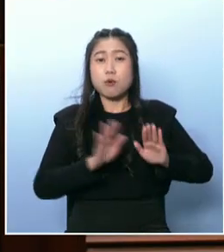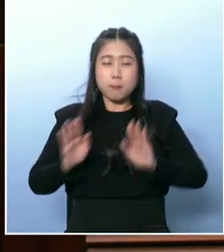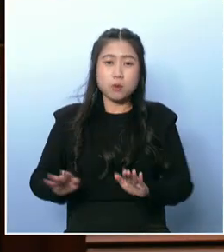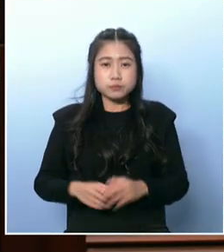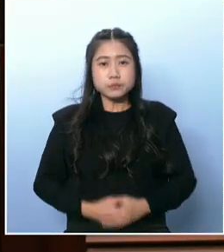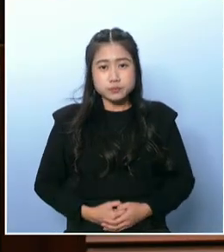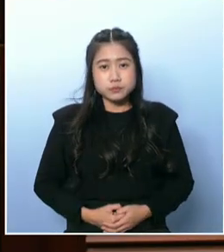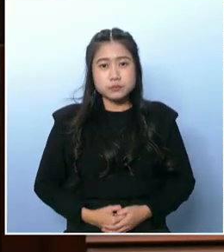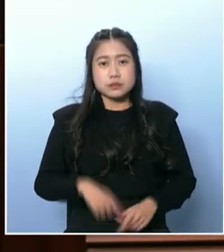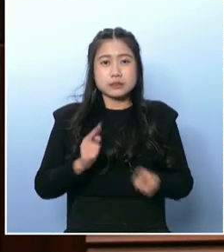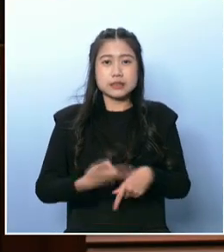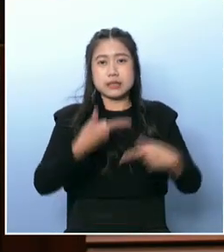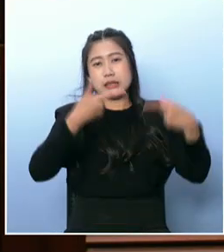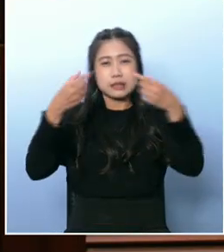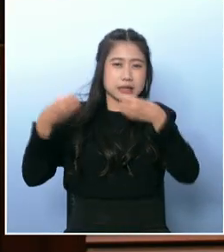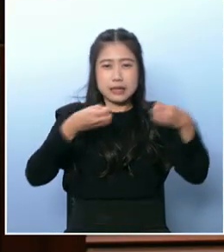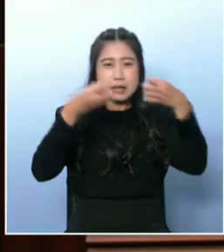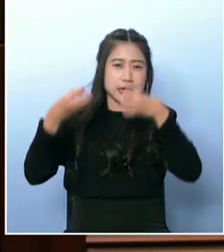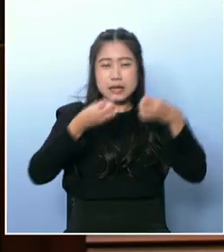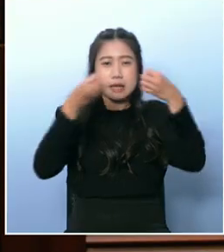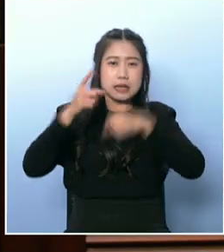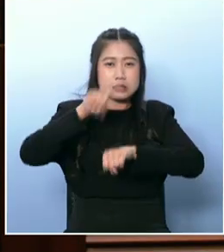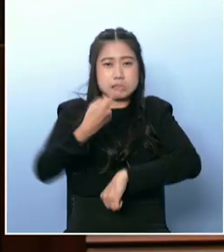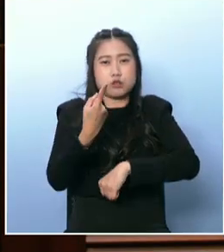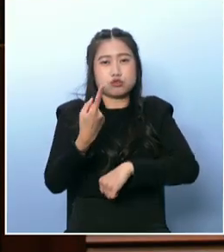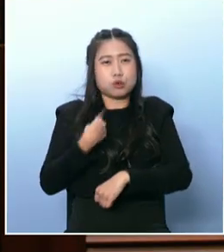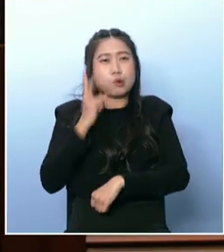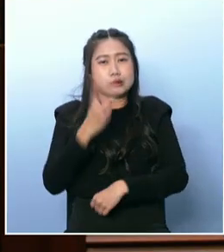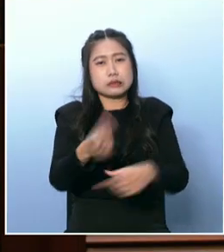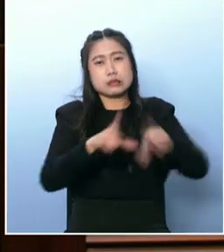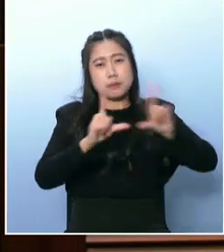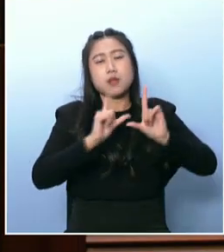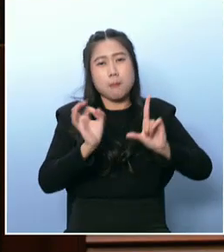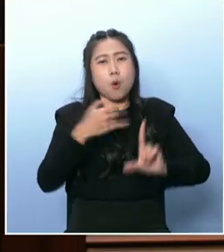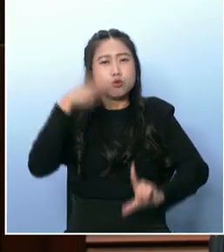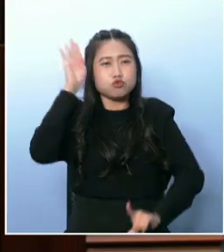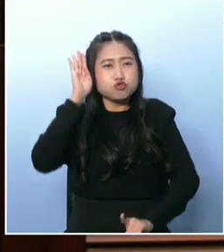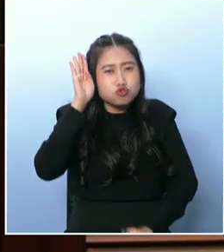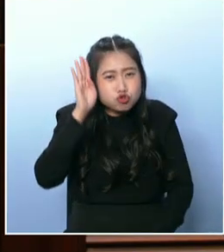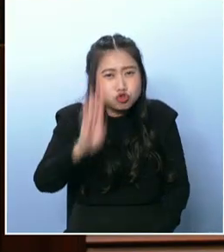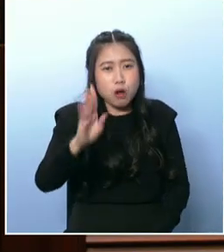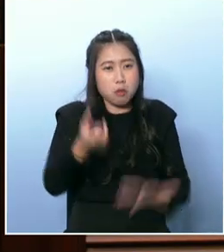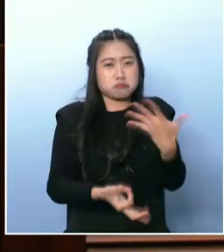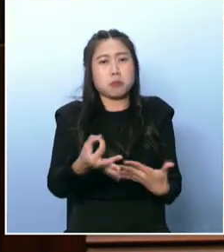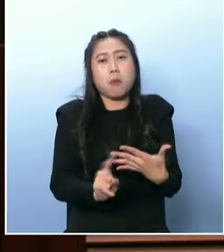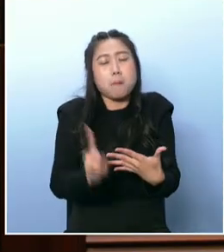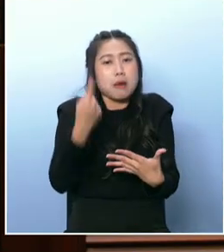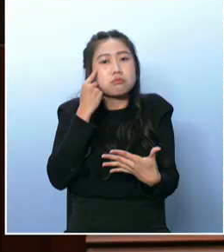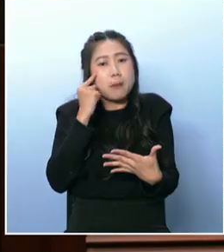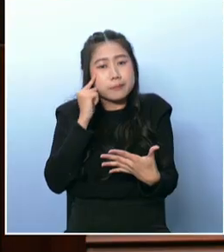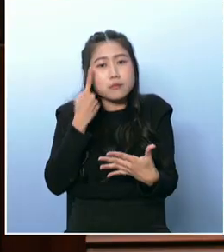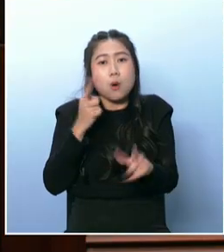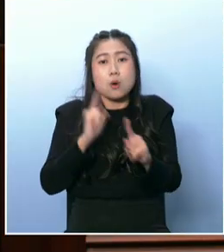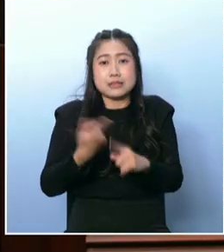talking about residential care homes. We've been talking about that for an hour. but we haven't got much from